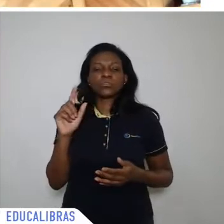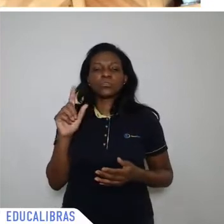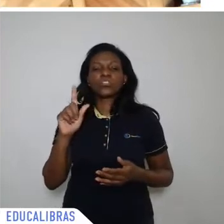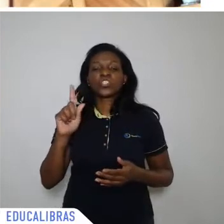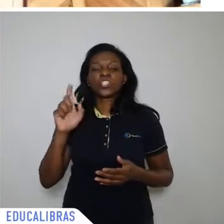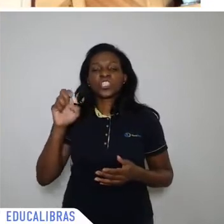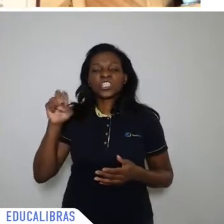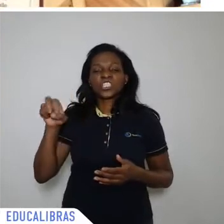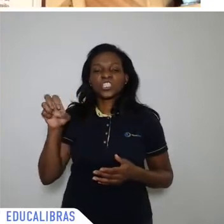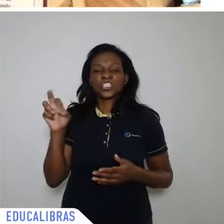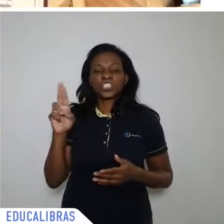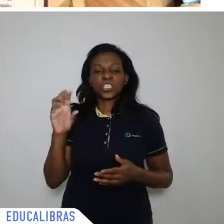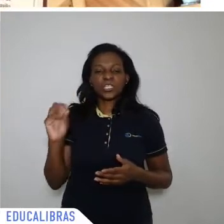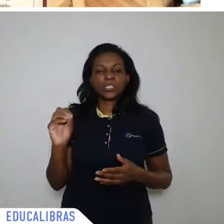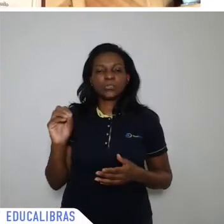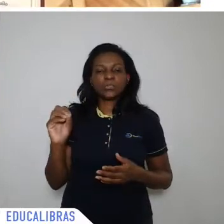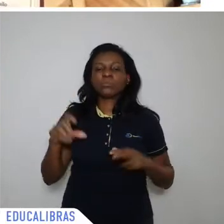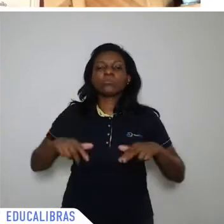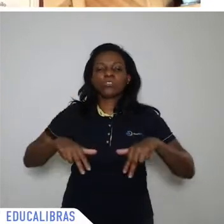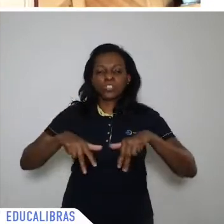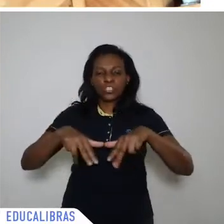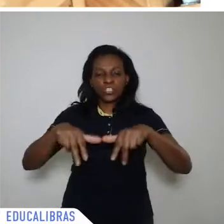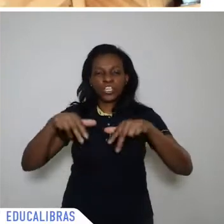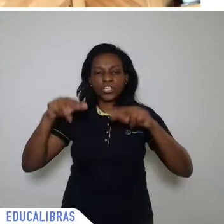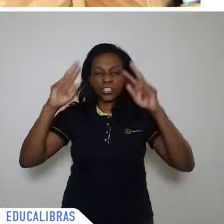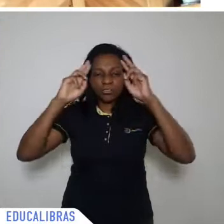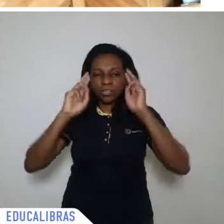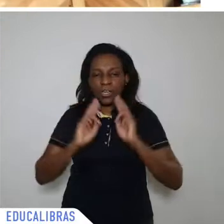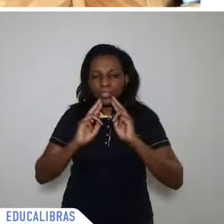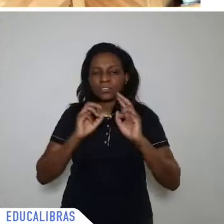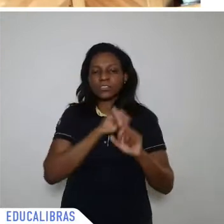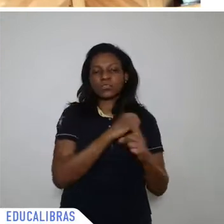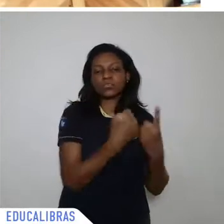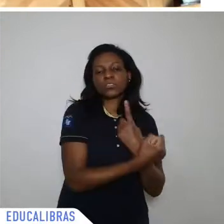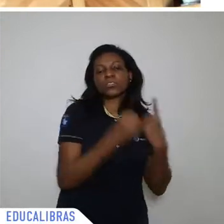beginning, Gender and Race in Brazilian Society.